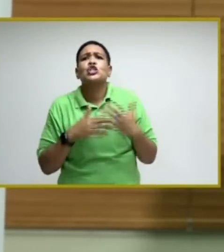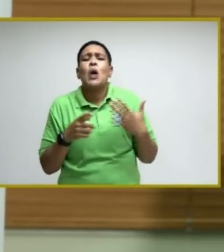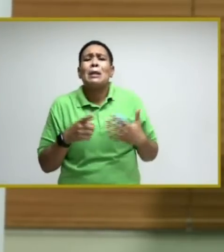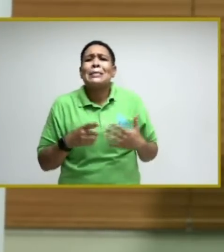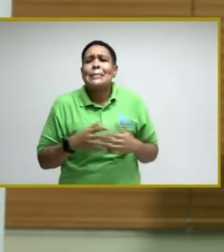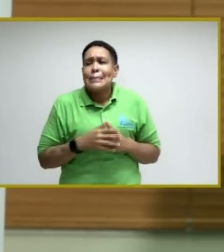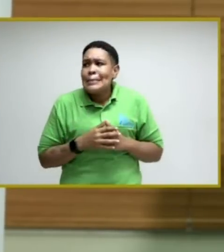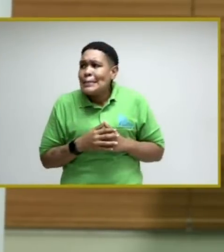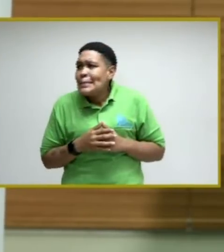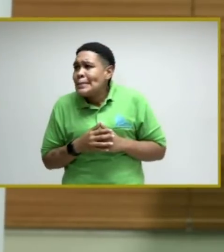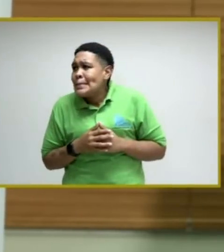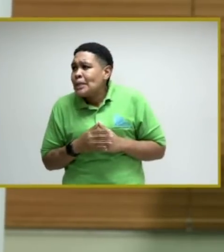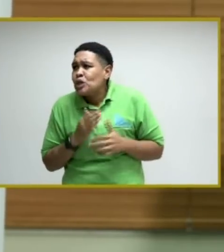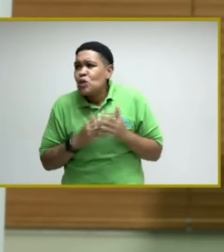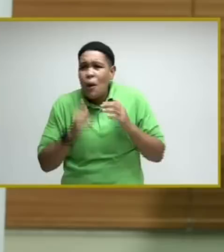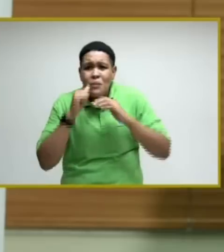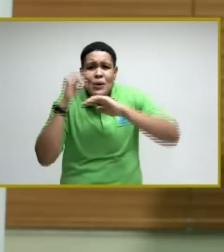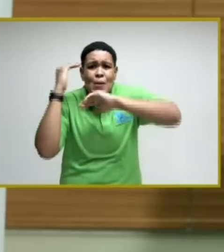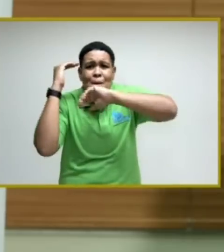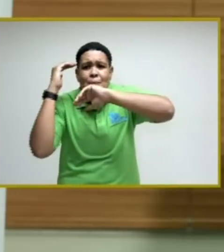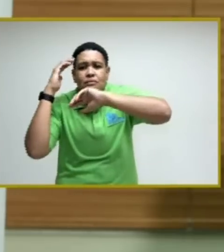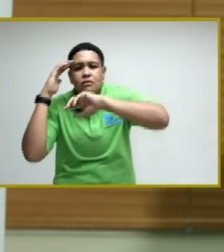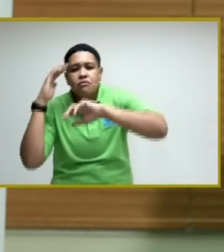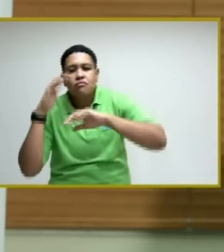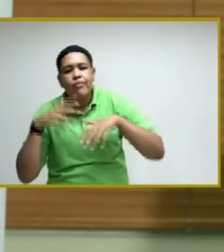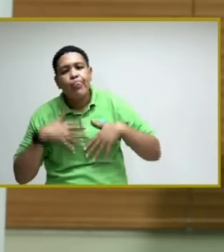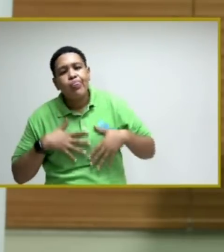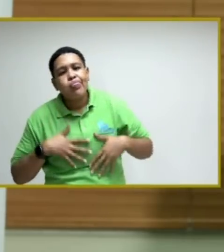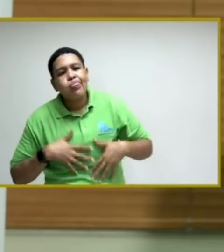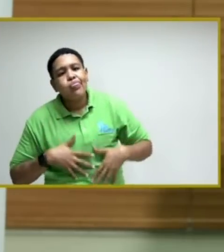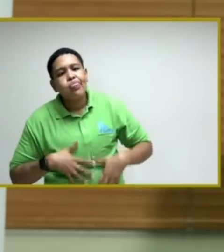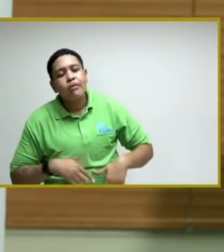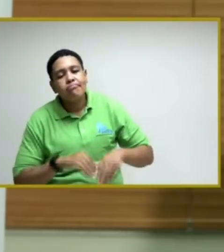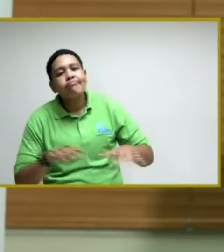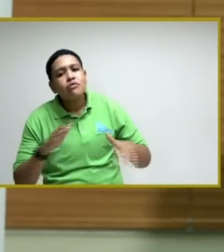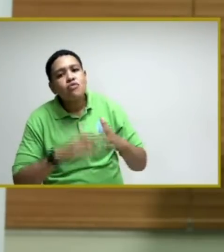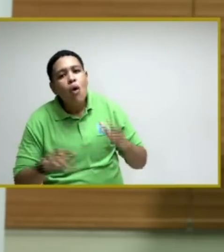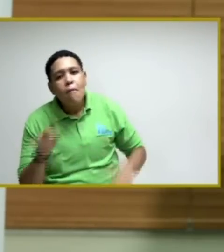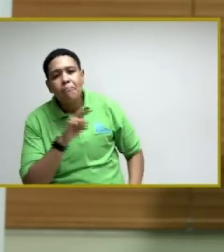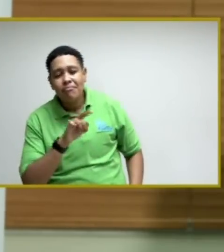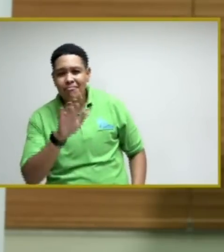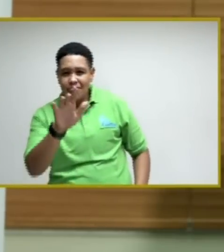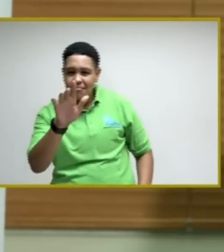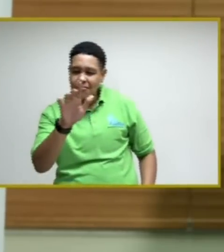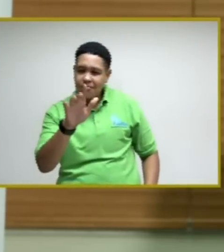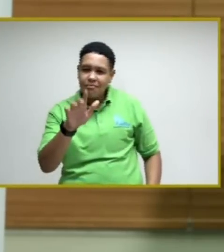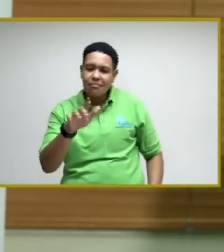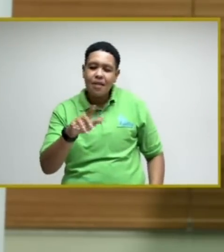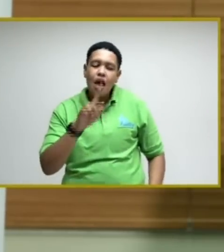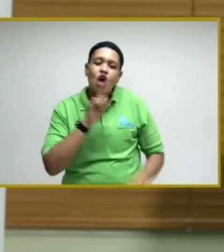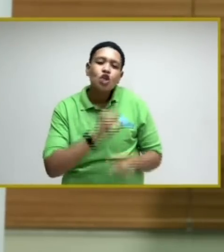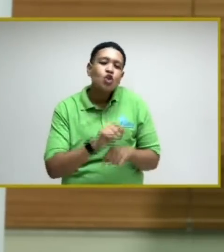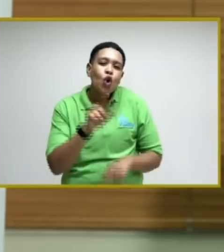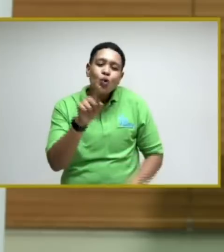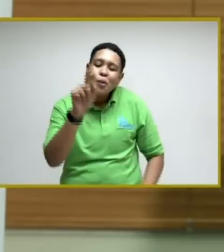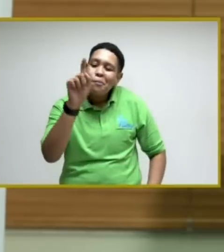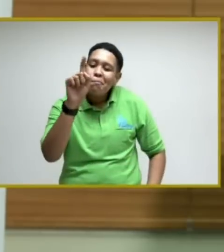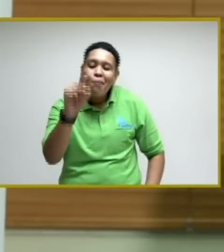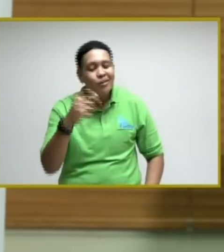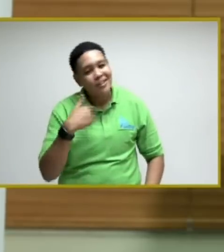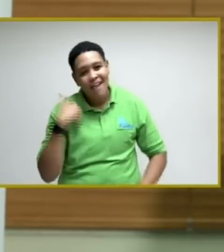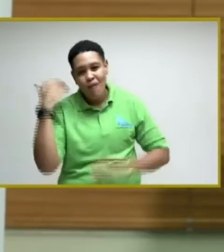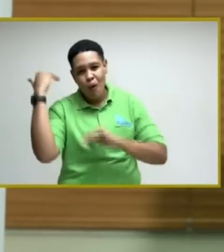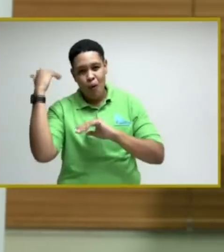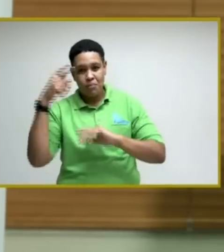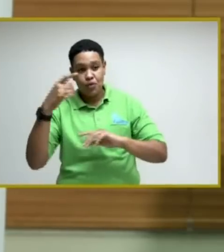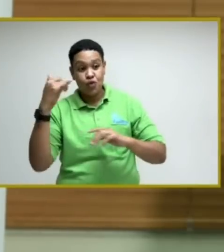some hopelessness. And I want to reassure the country that there is reason to be hopeful. First of all, we're not in the